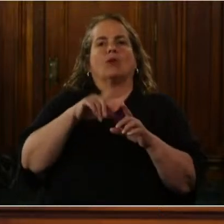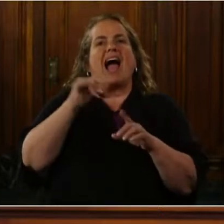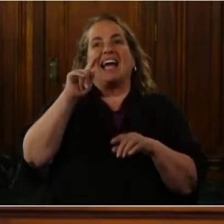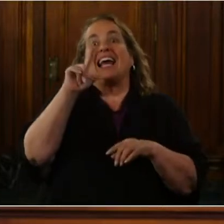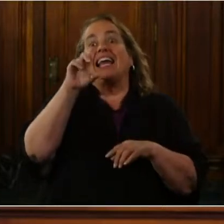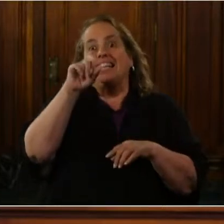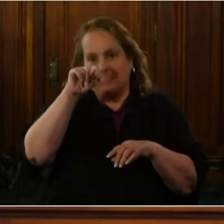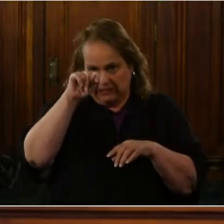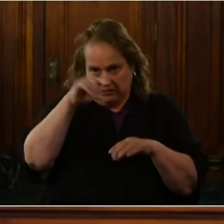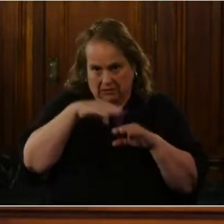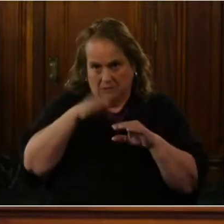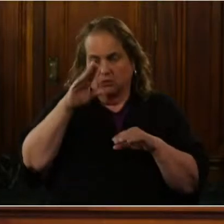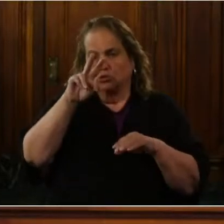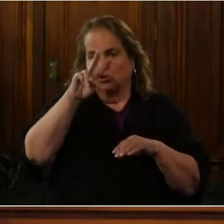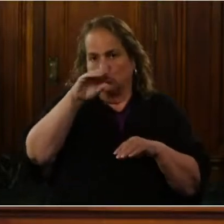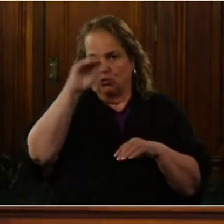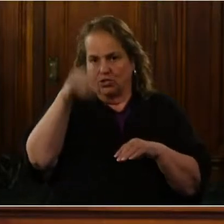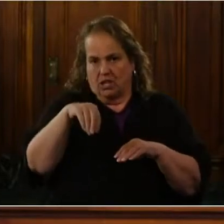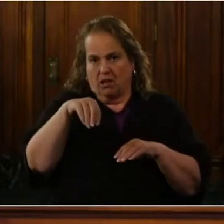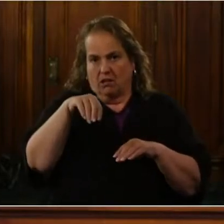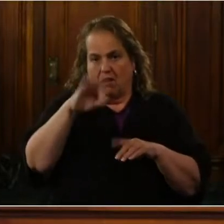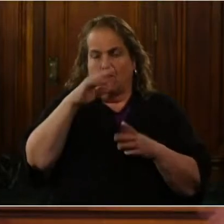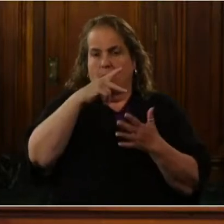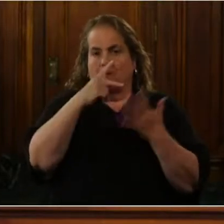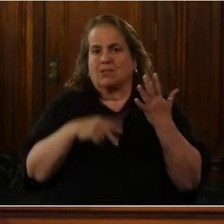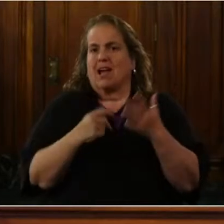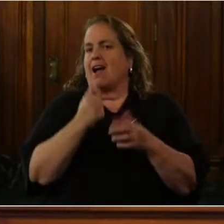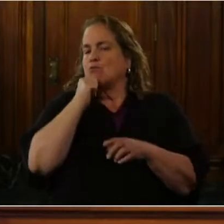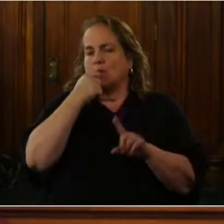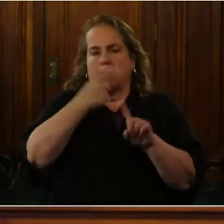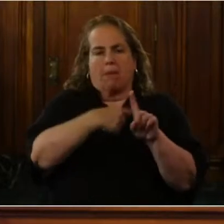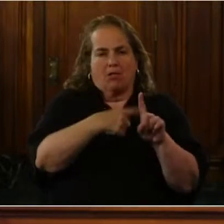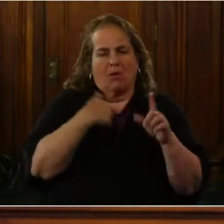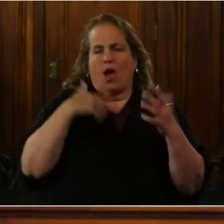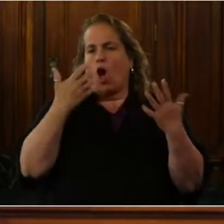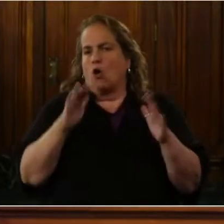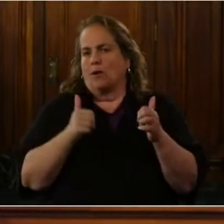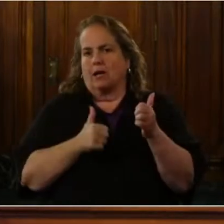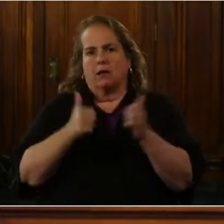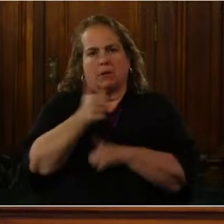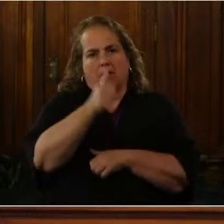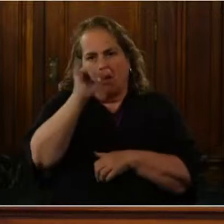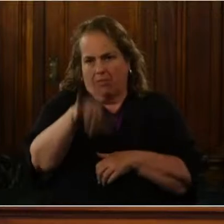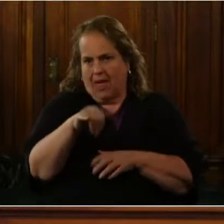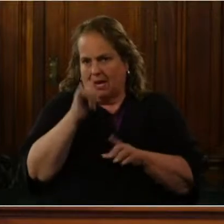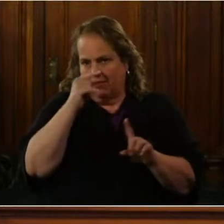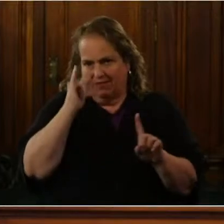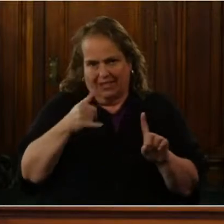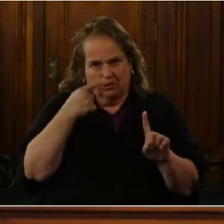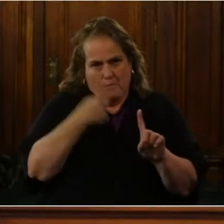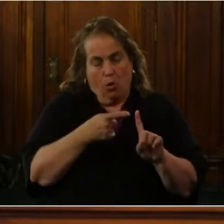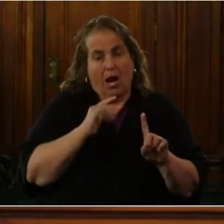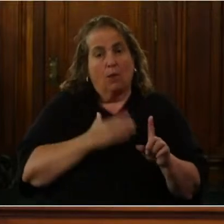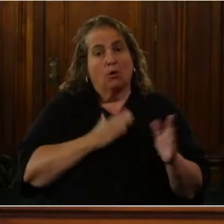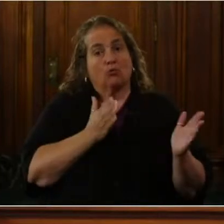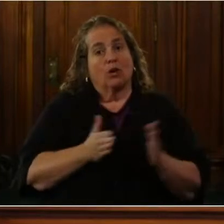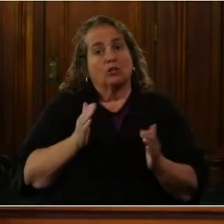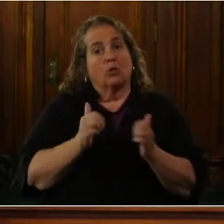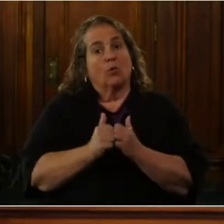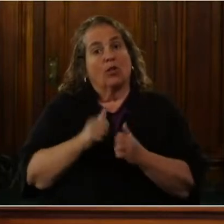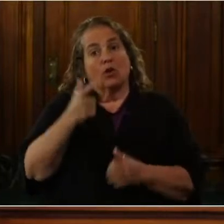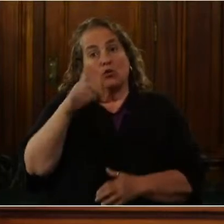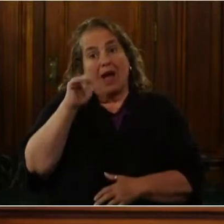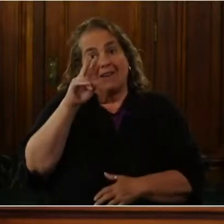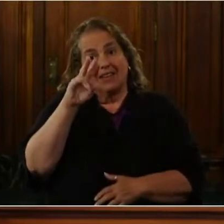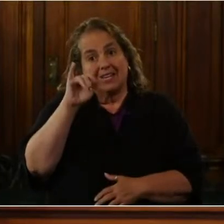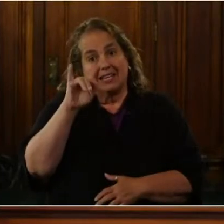state's population every month. We already go well beyond that at this point. With our arrangement with Gravity Diagnostics, we already